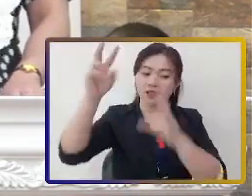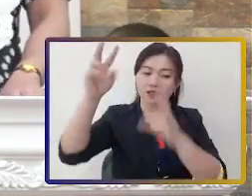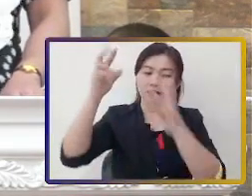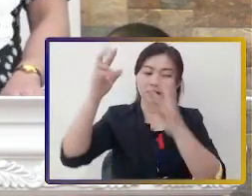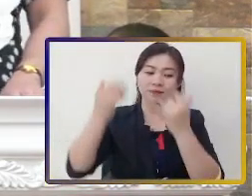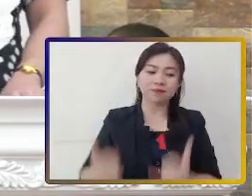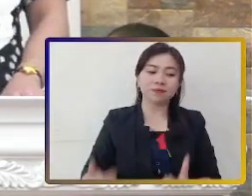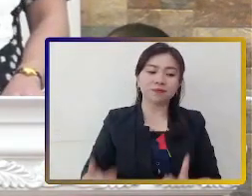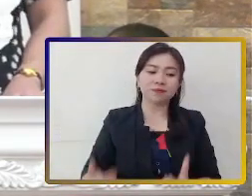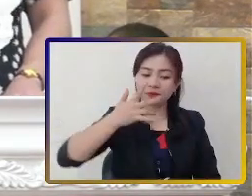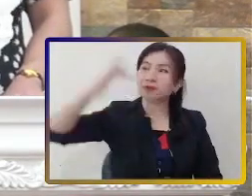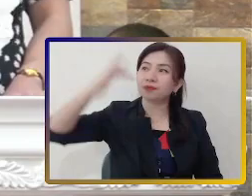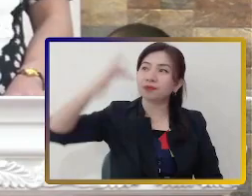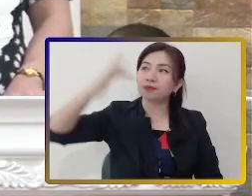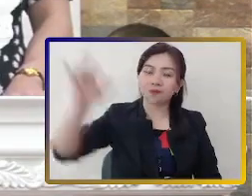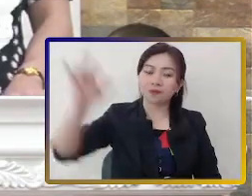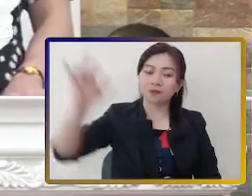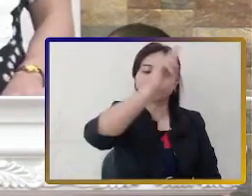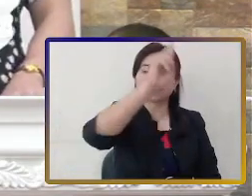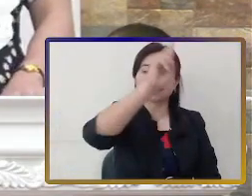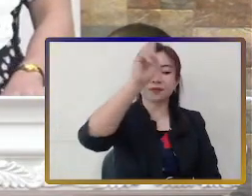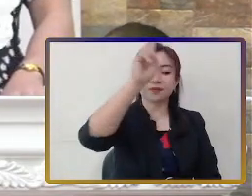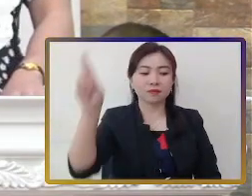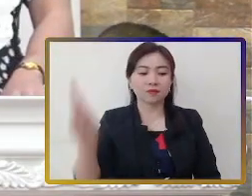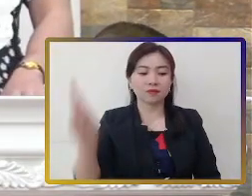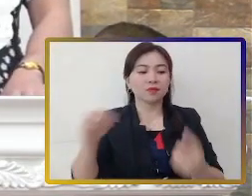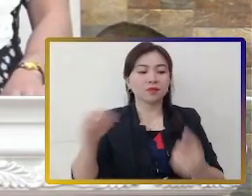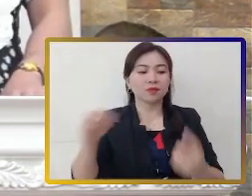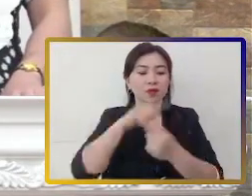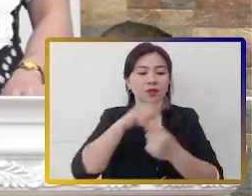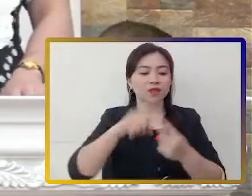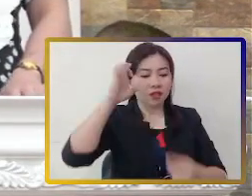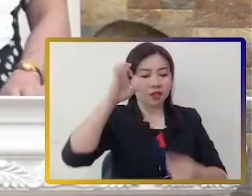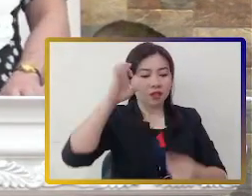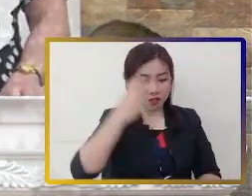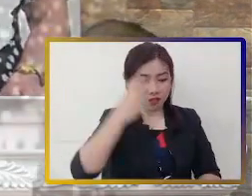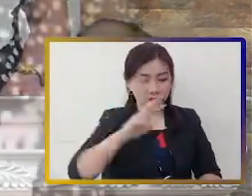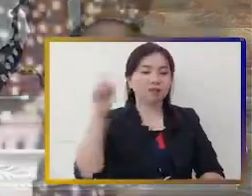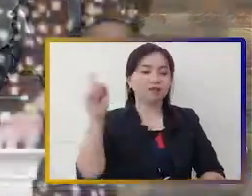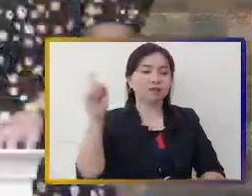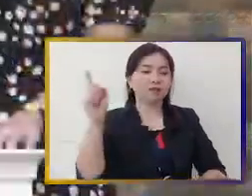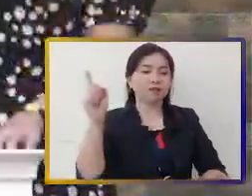already sees the rainbow when we see only